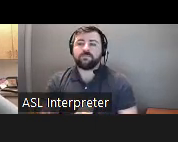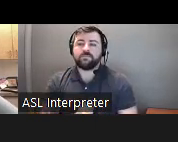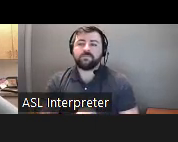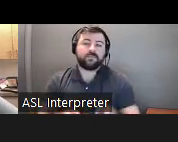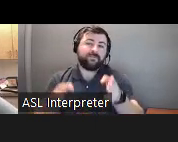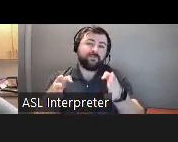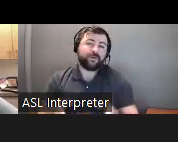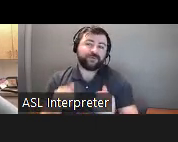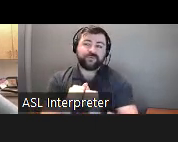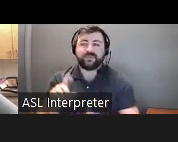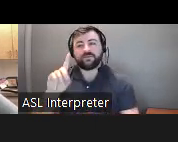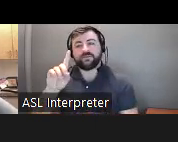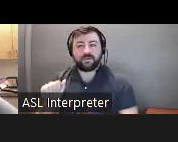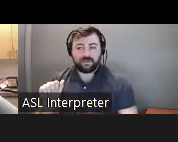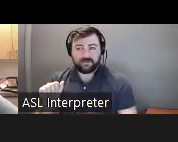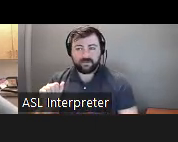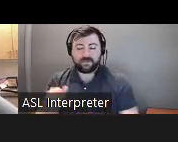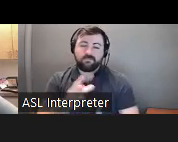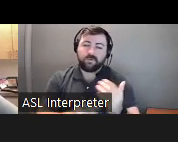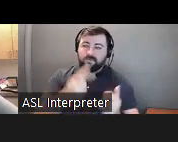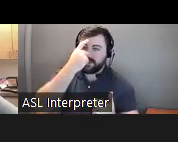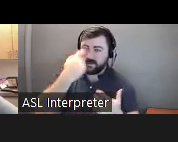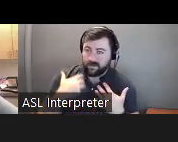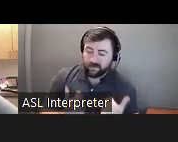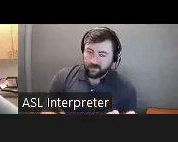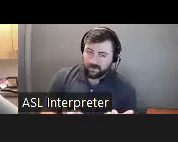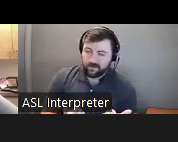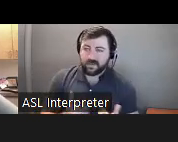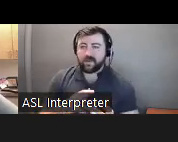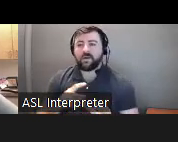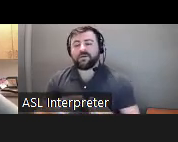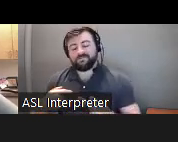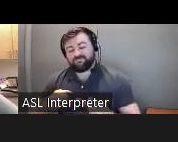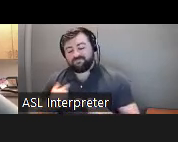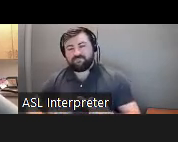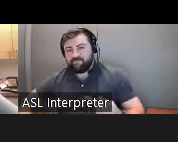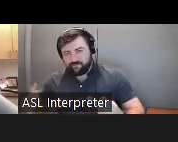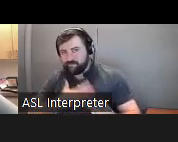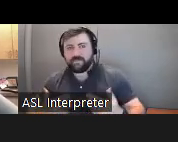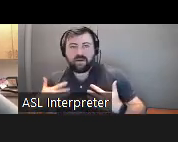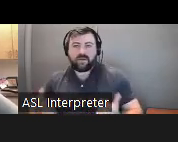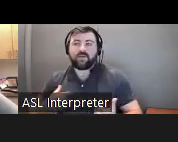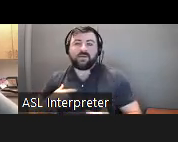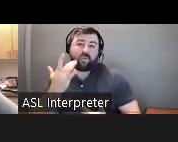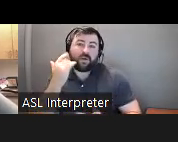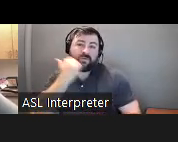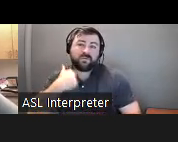with disabilities, both mental health and health, because every day I wake up Black,